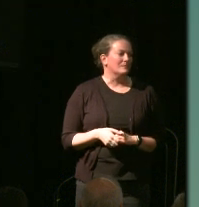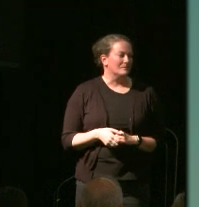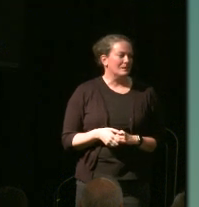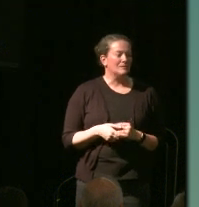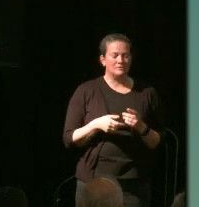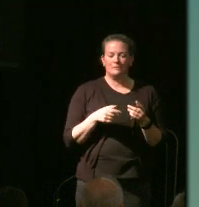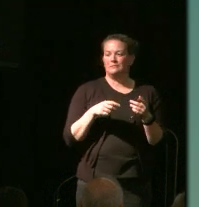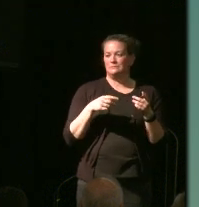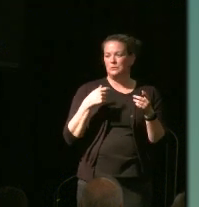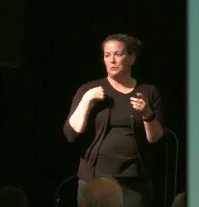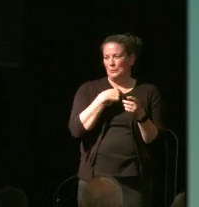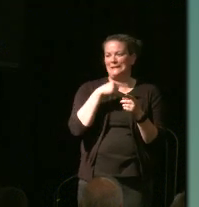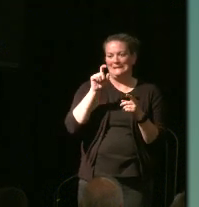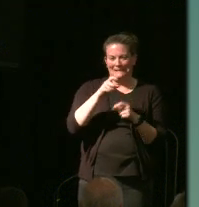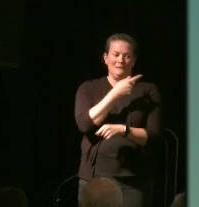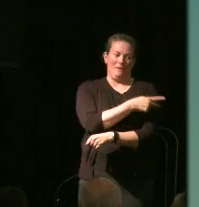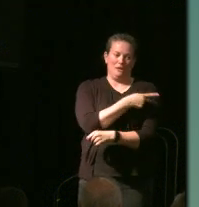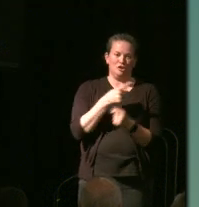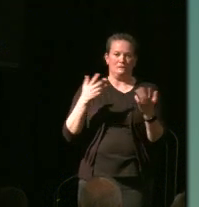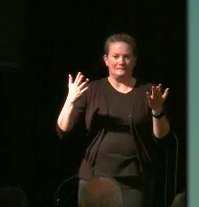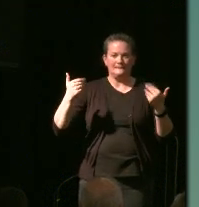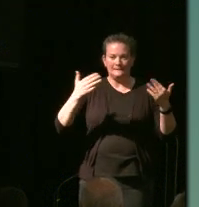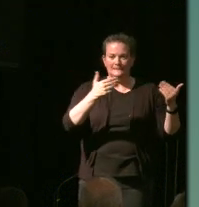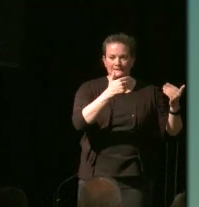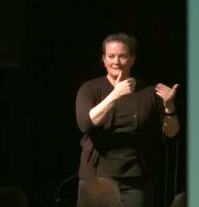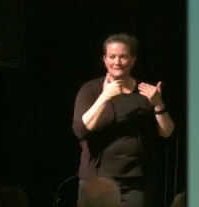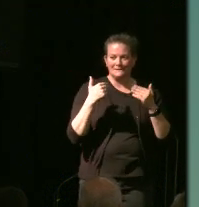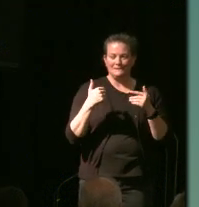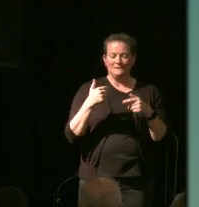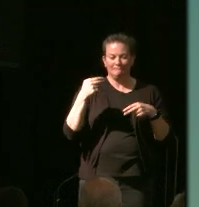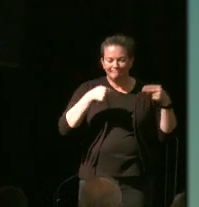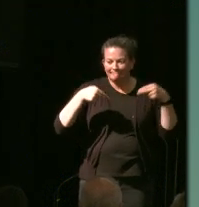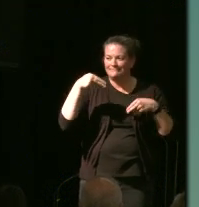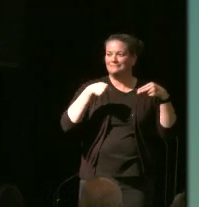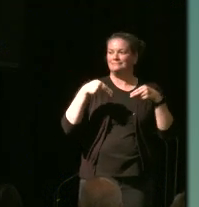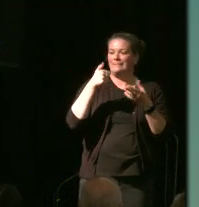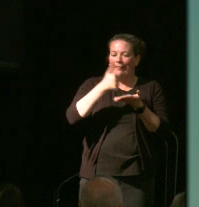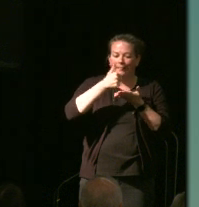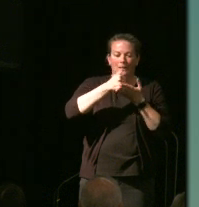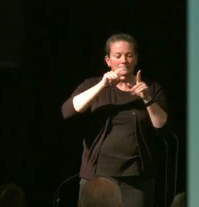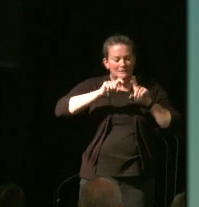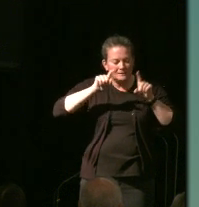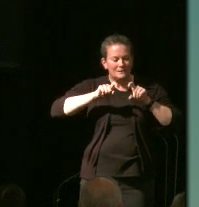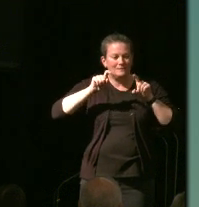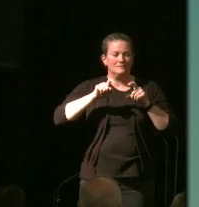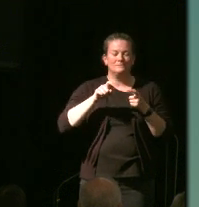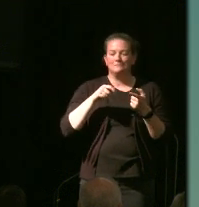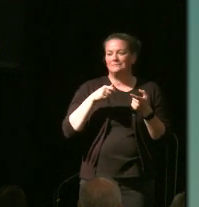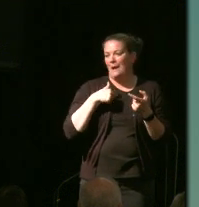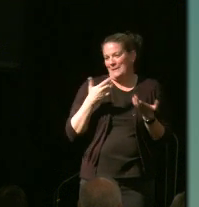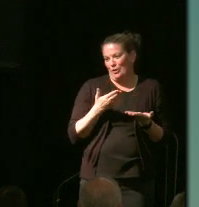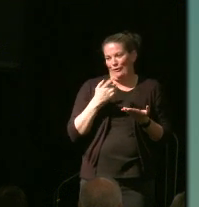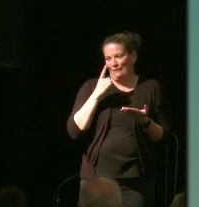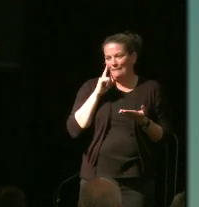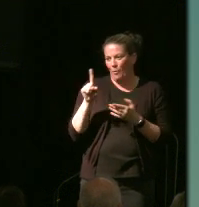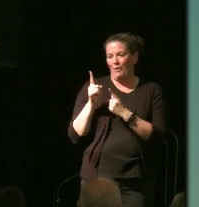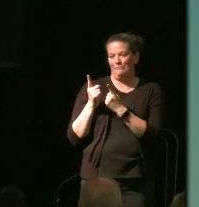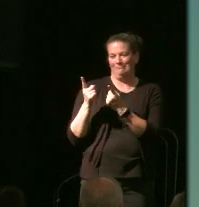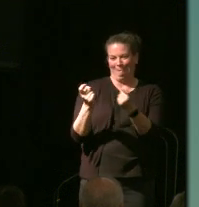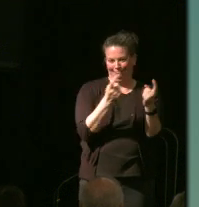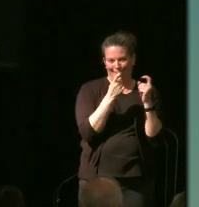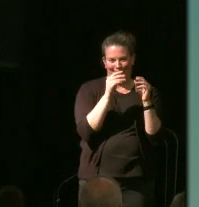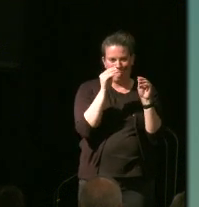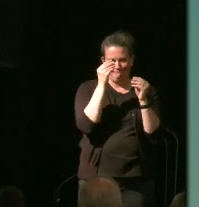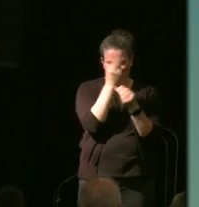as possible, as fast as possible, to get this to the community as fast as possible. And so largely that's why I'm here today. We're going to be agnostic